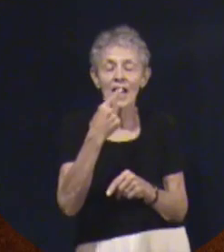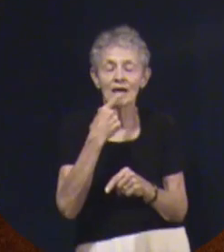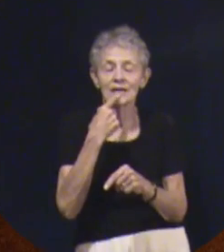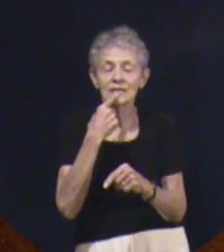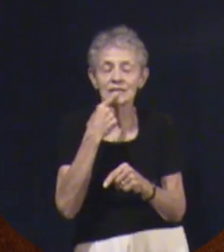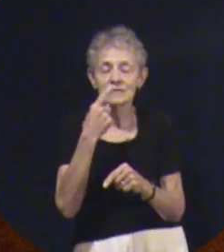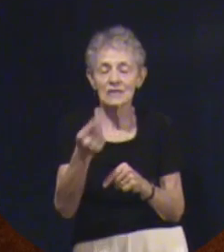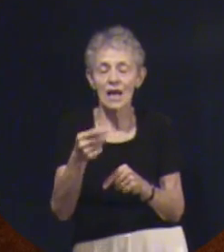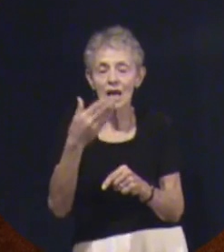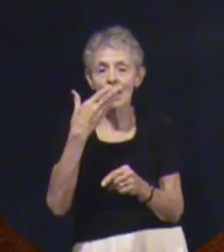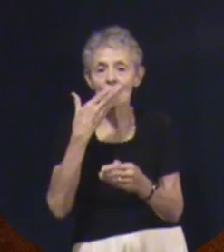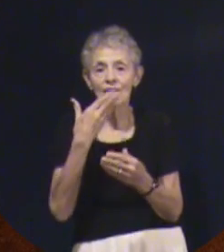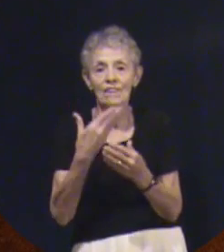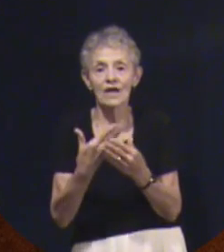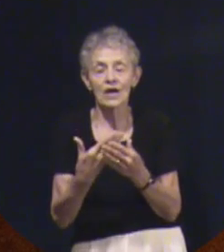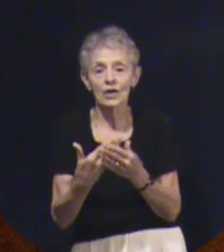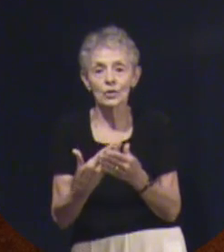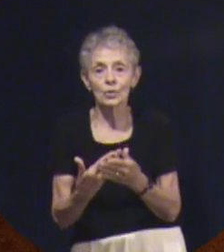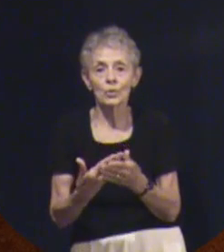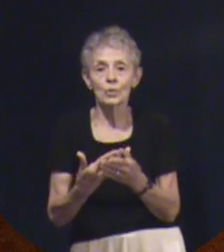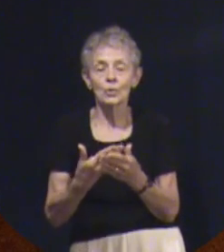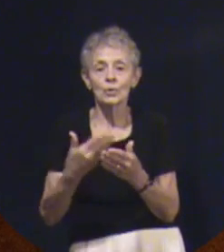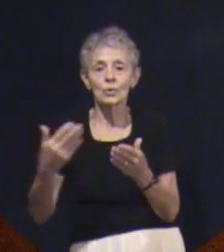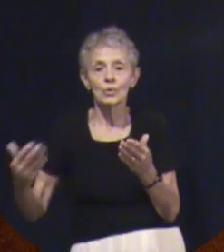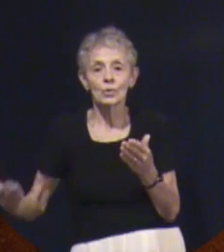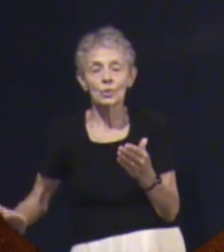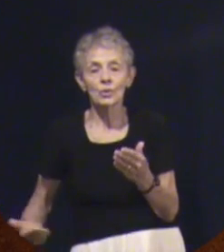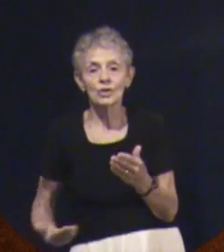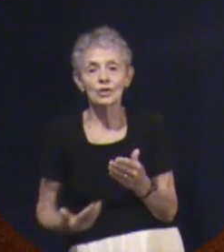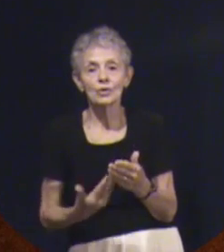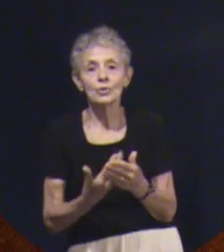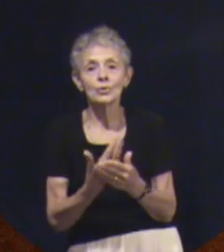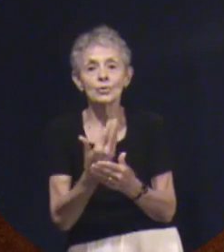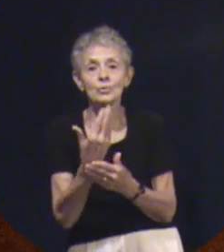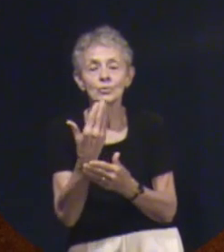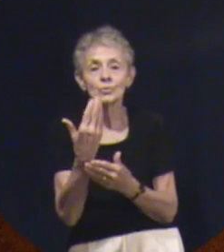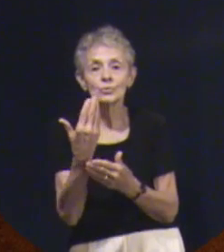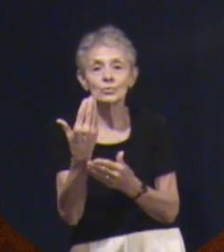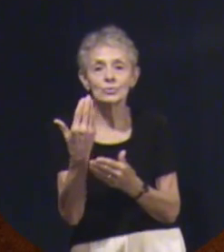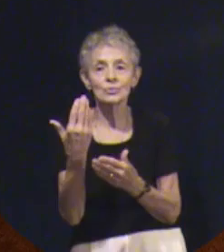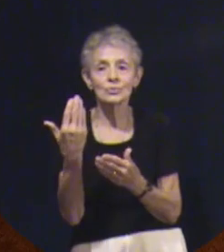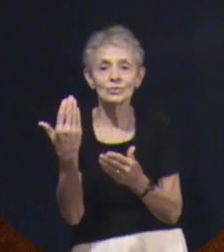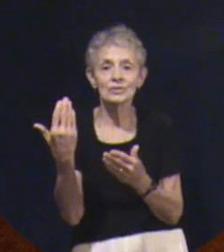world and tell the good